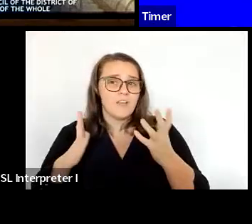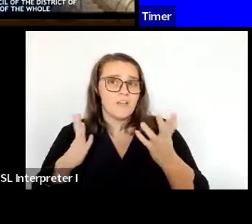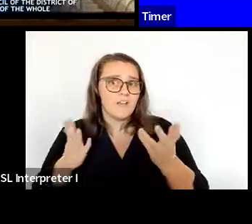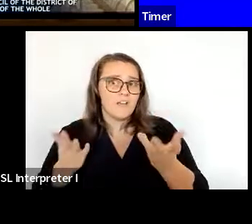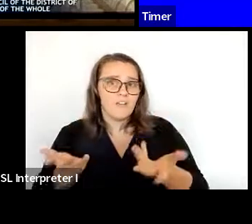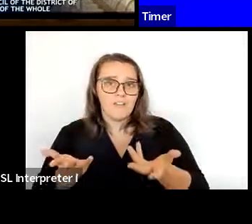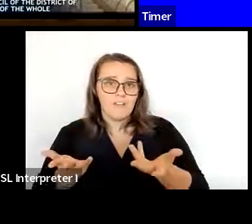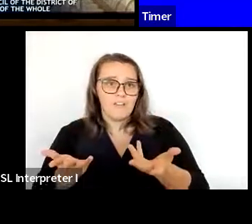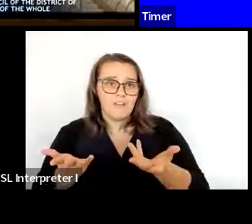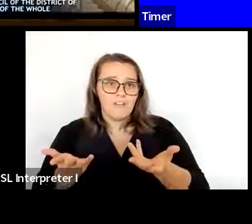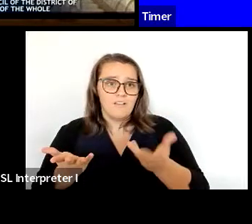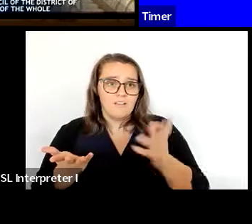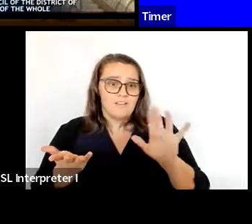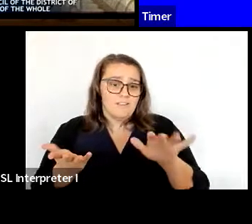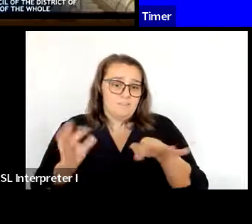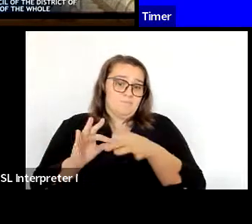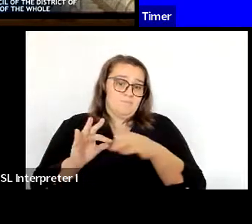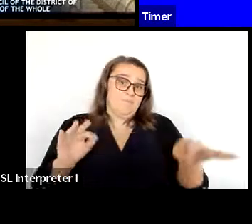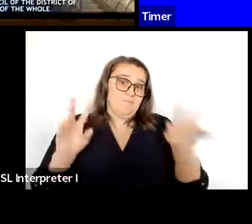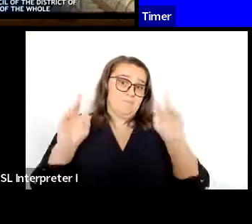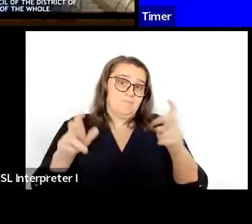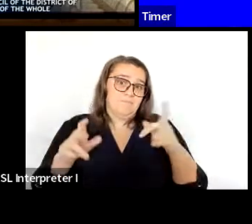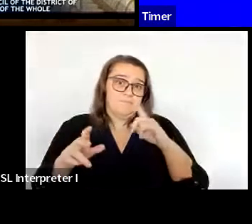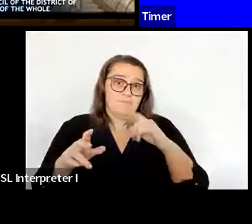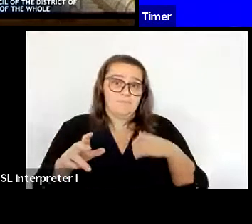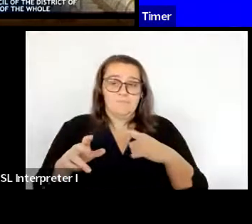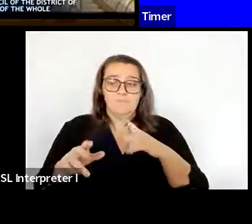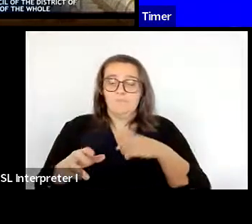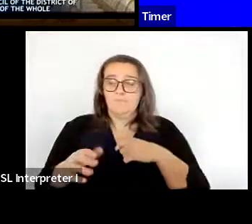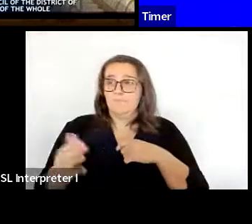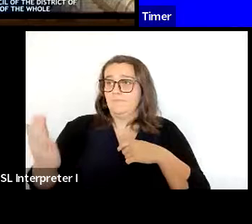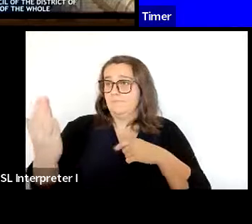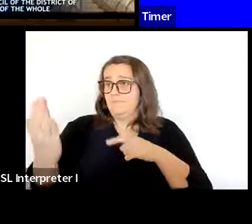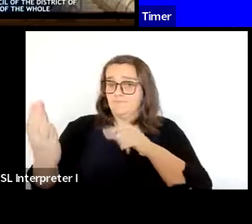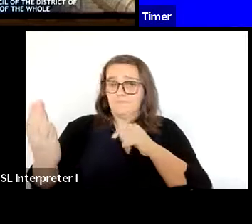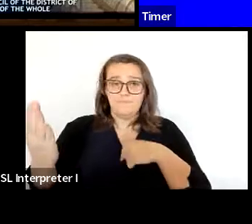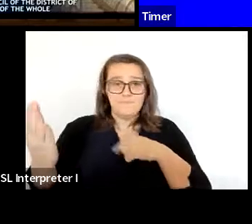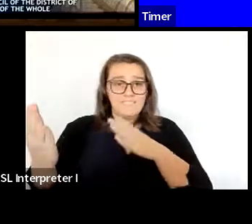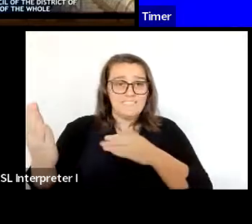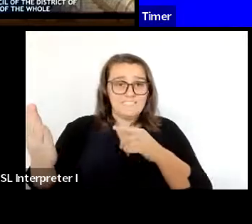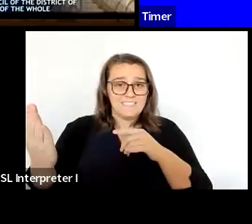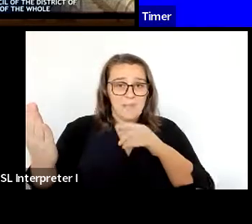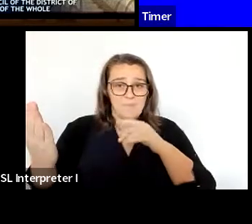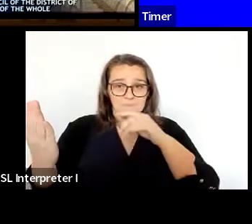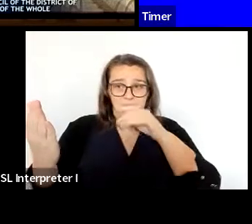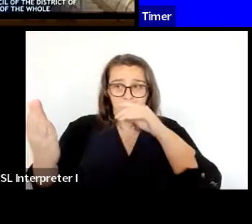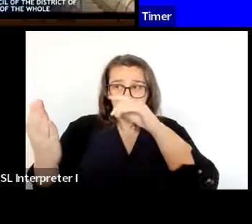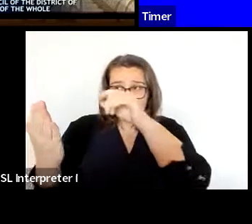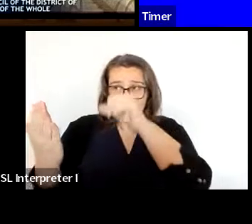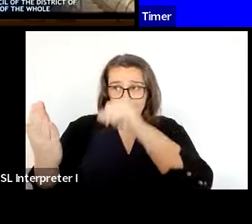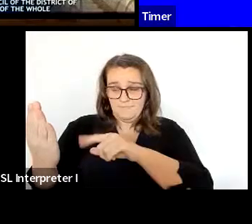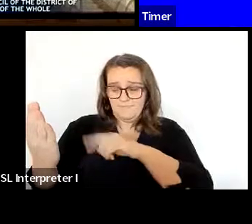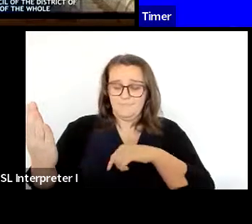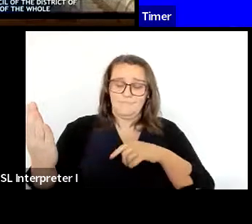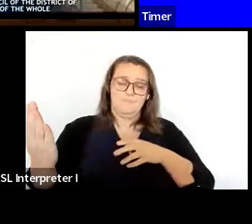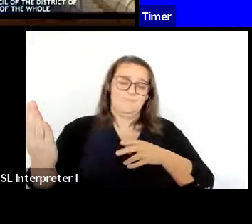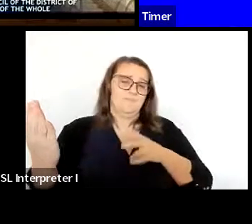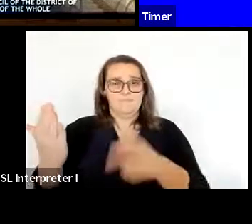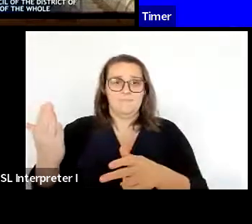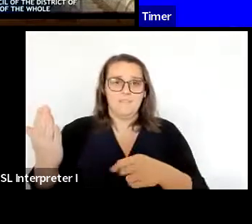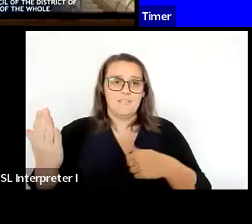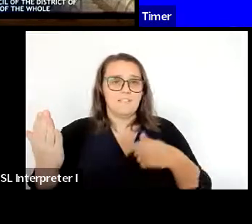as that expression is, blow through stop signs. They have to proceed in a way that yields to other road users,